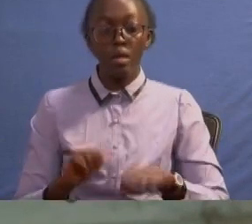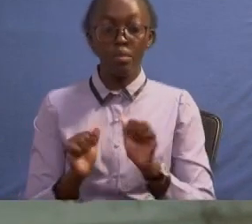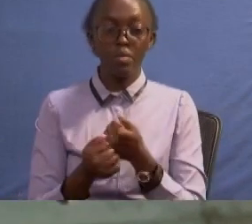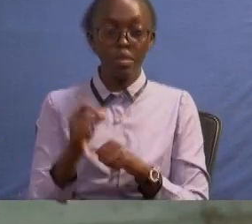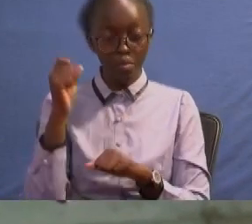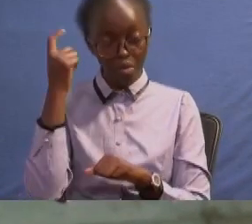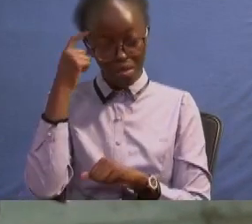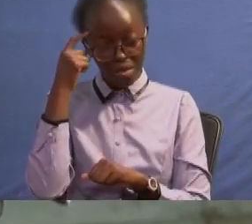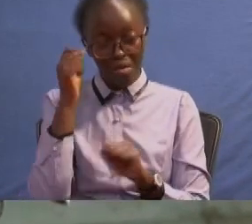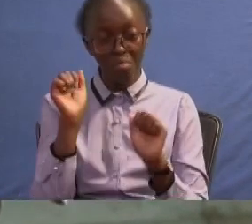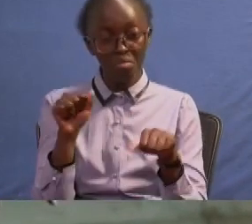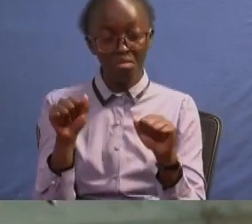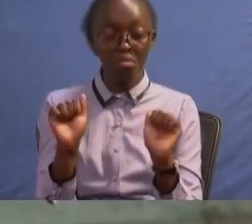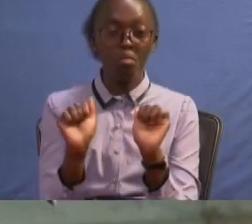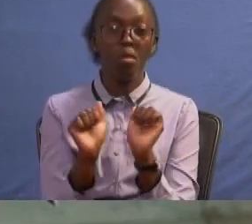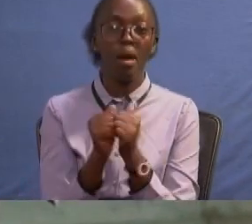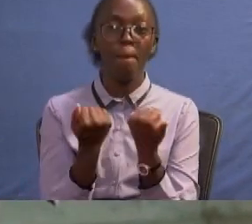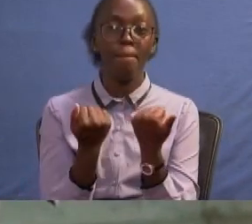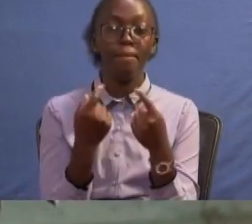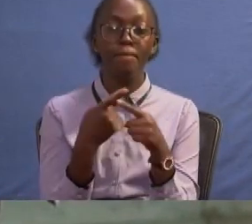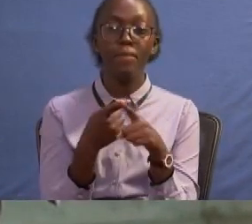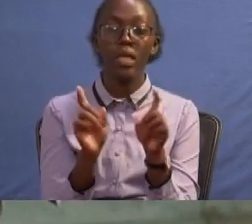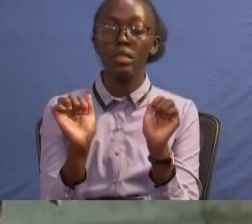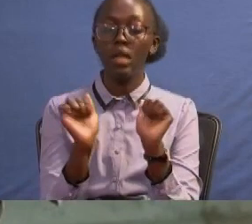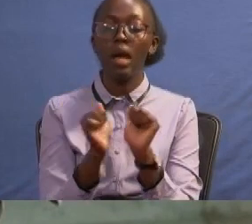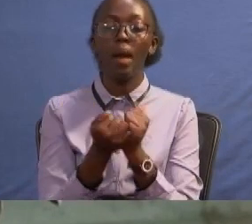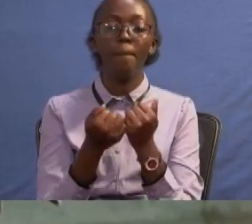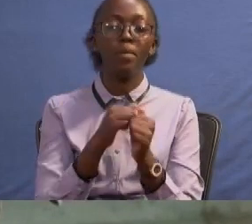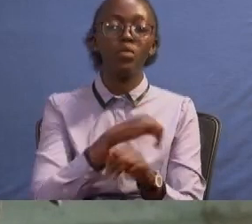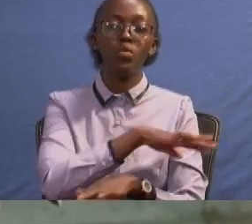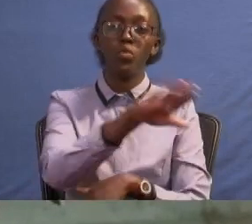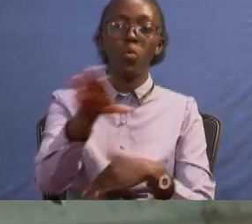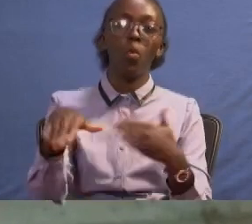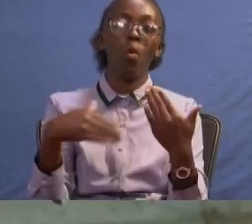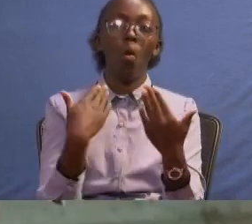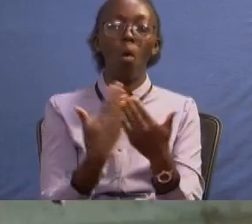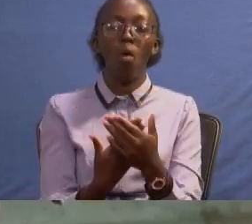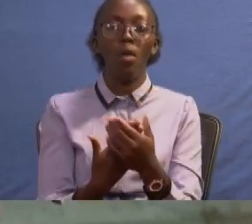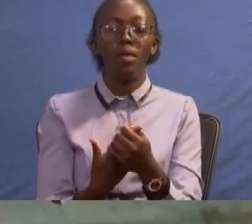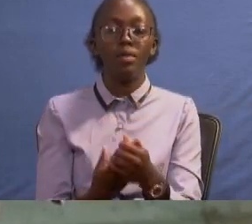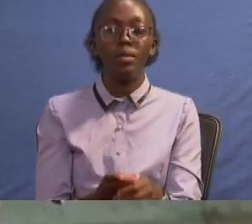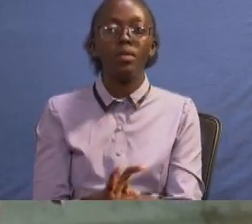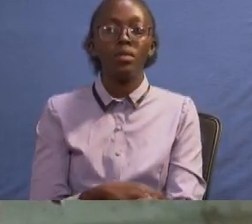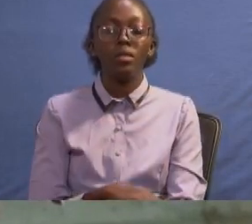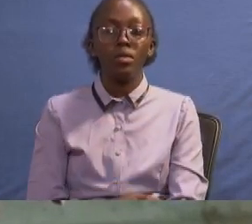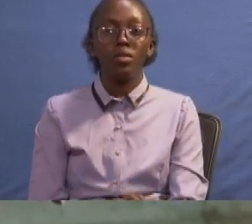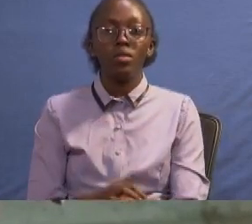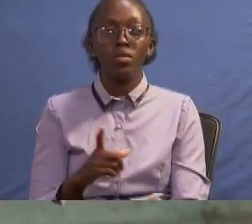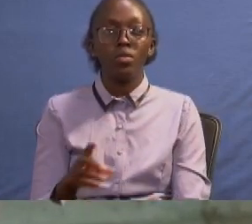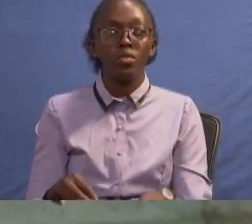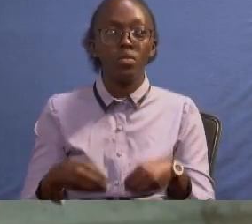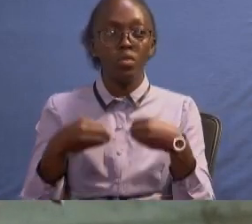us, but it happens to all. We have been given the chance